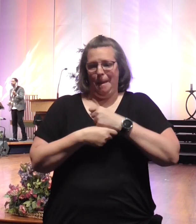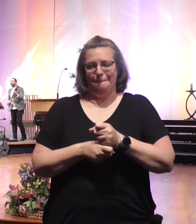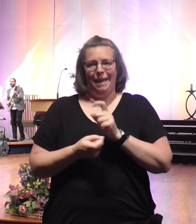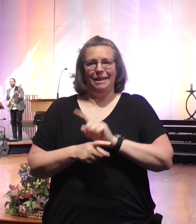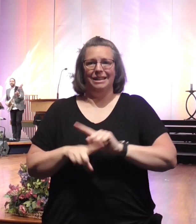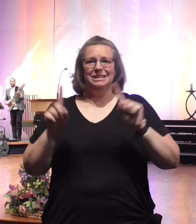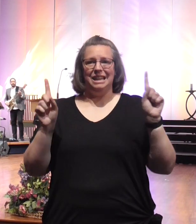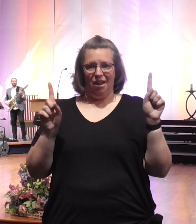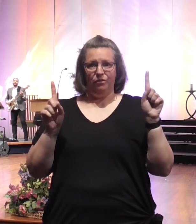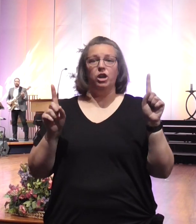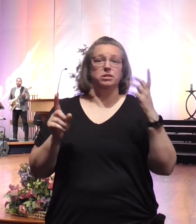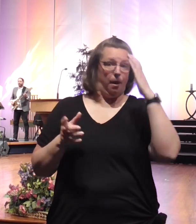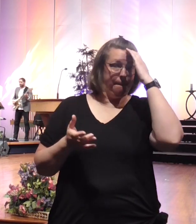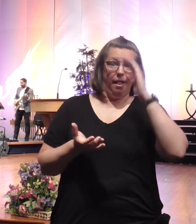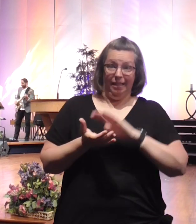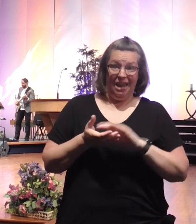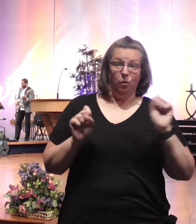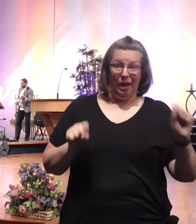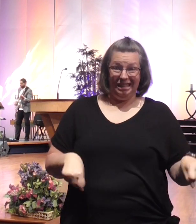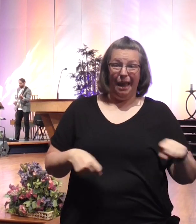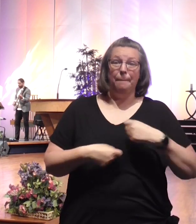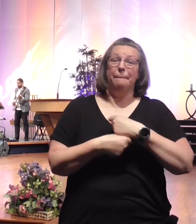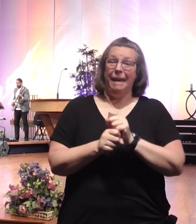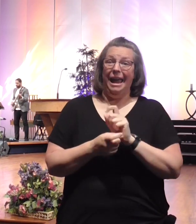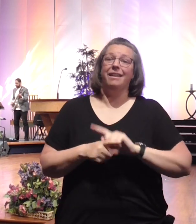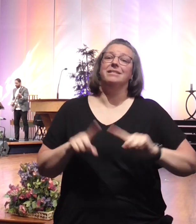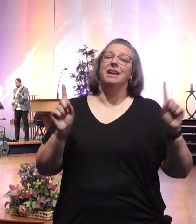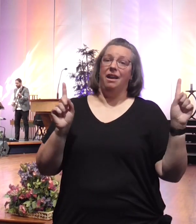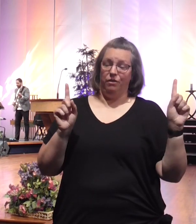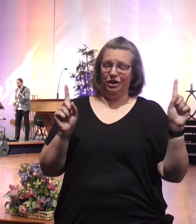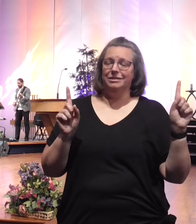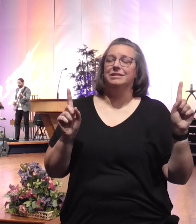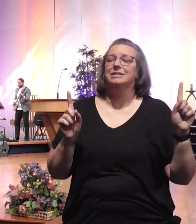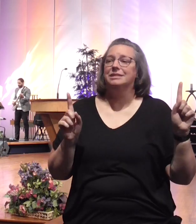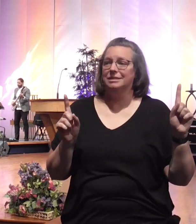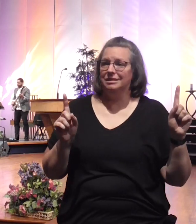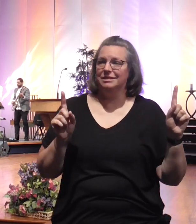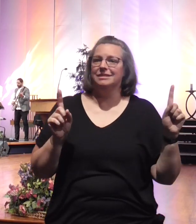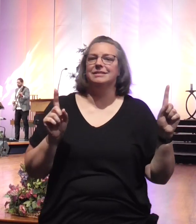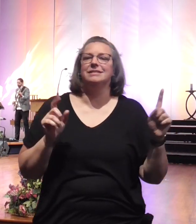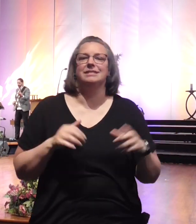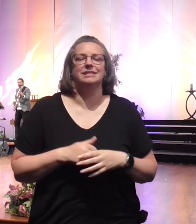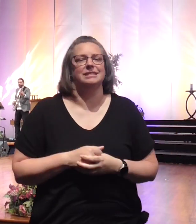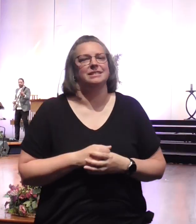now. Don't you believe that we can make a difference now?